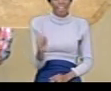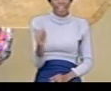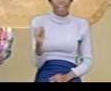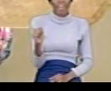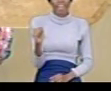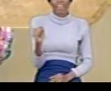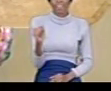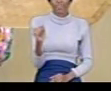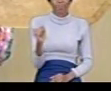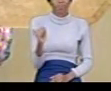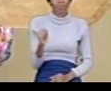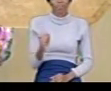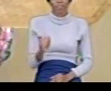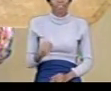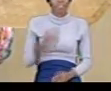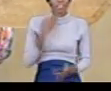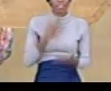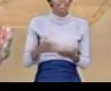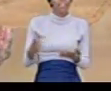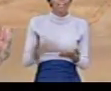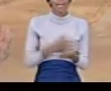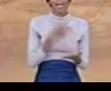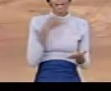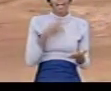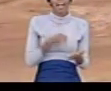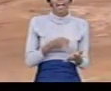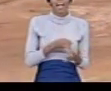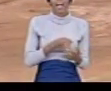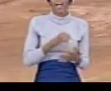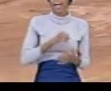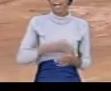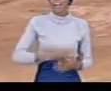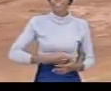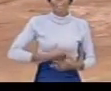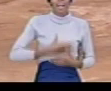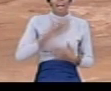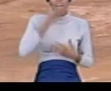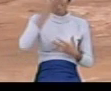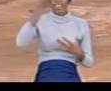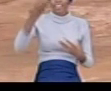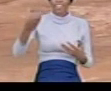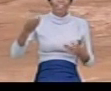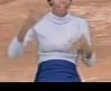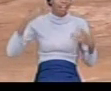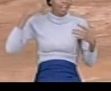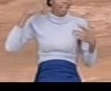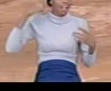S-A-L-V-A-T-I-O-N. Sing it loud, sing it loud, loud and